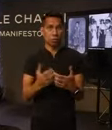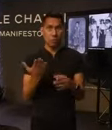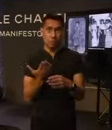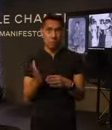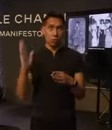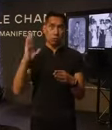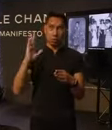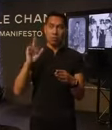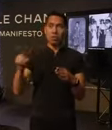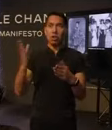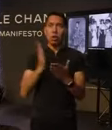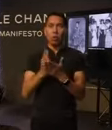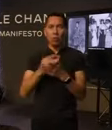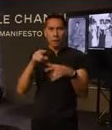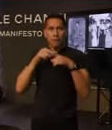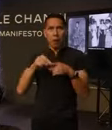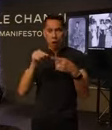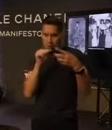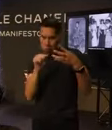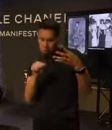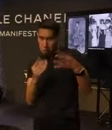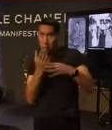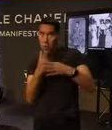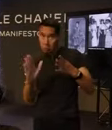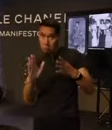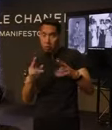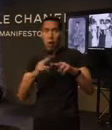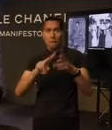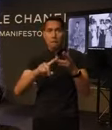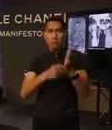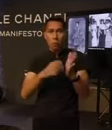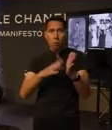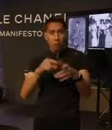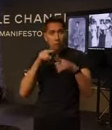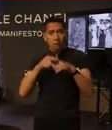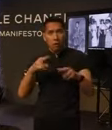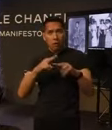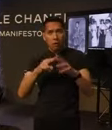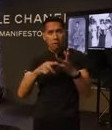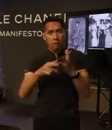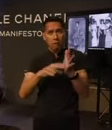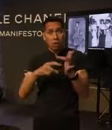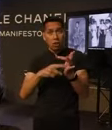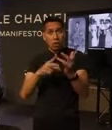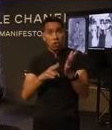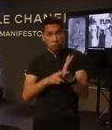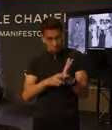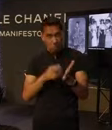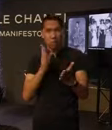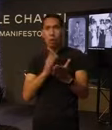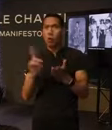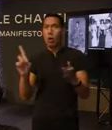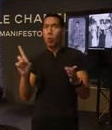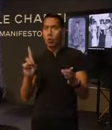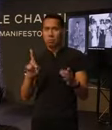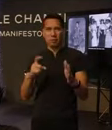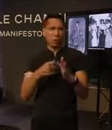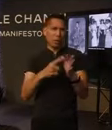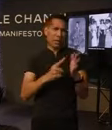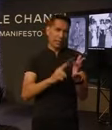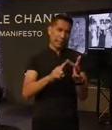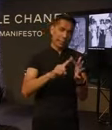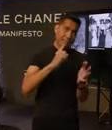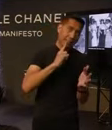followed the tenets of modernism, form follows function, and really, as Katie said, streamlined